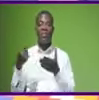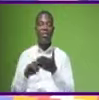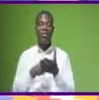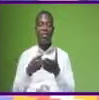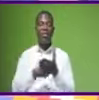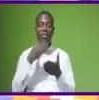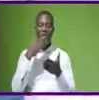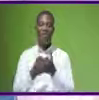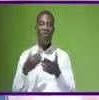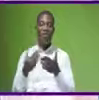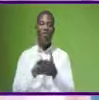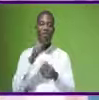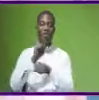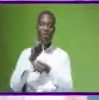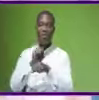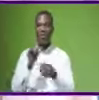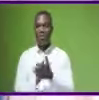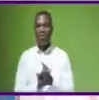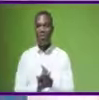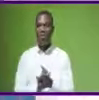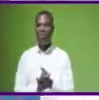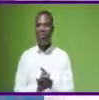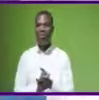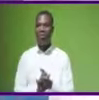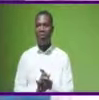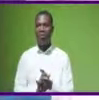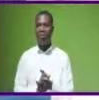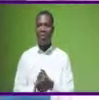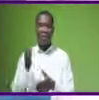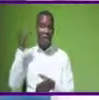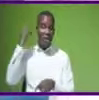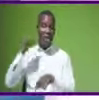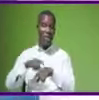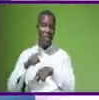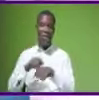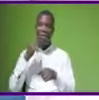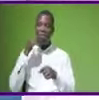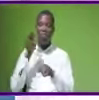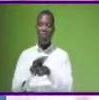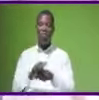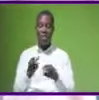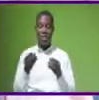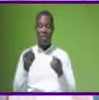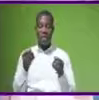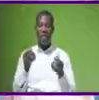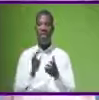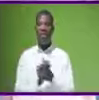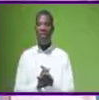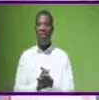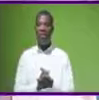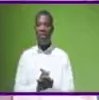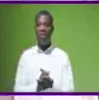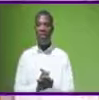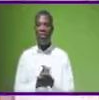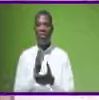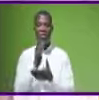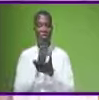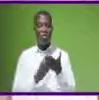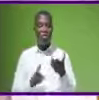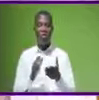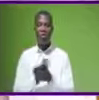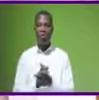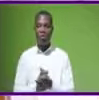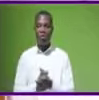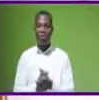adan eka onye midwuma ho ana no bosha sase so adwuma fo ni bi kowia